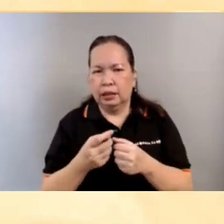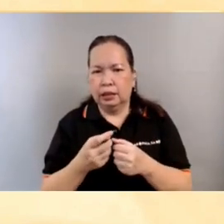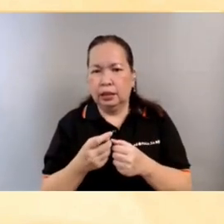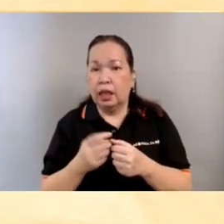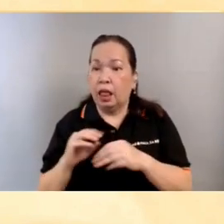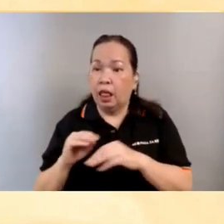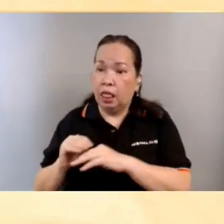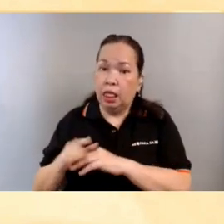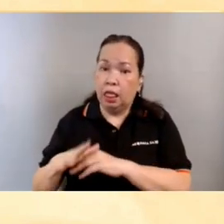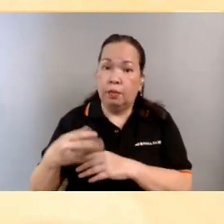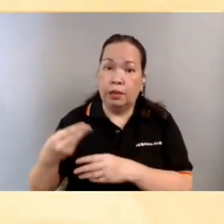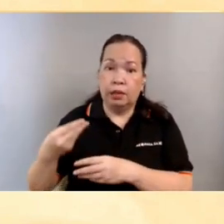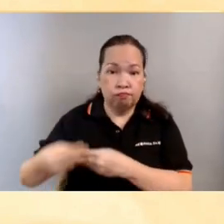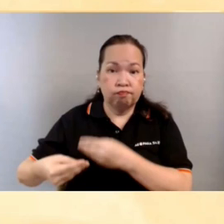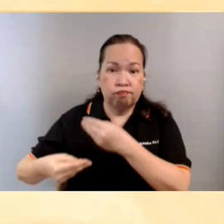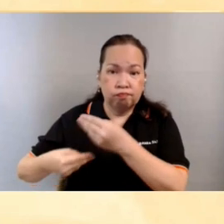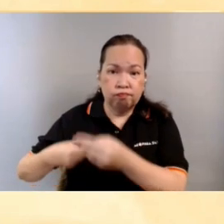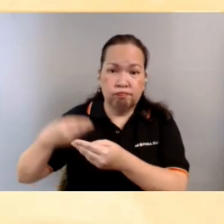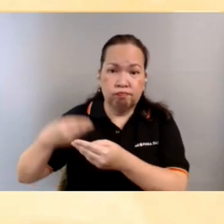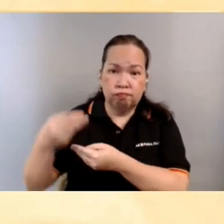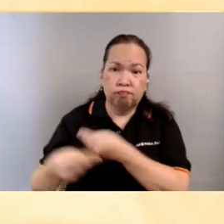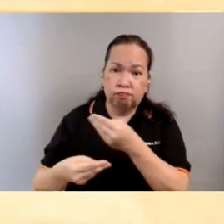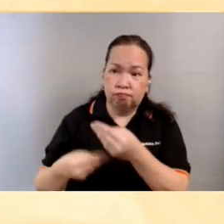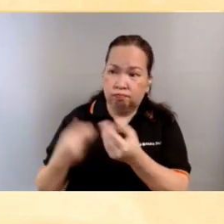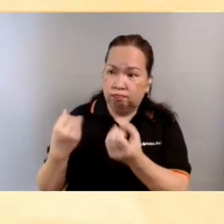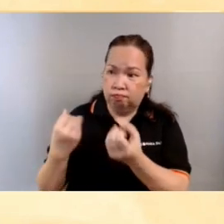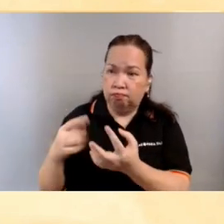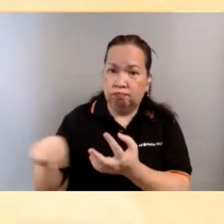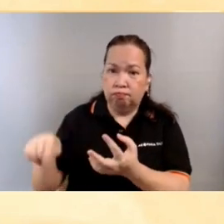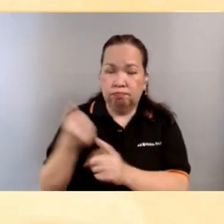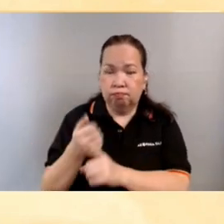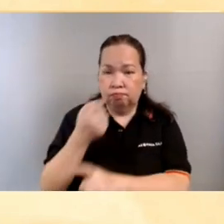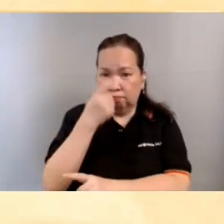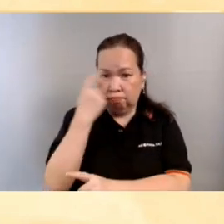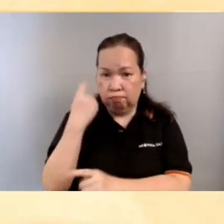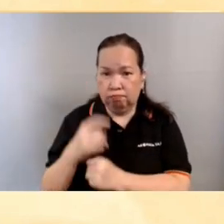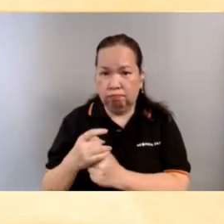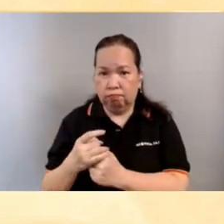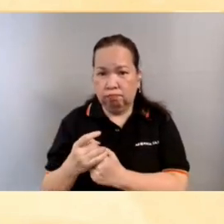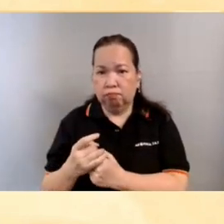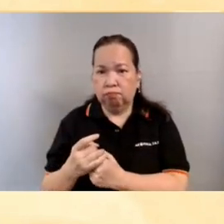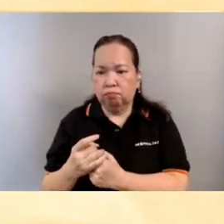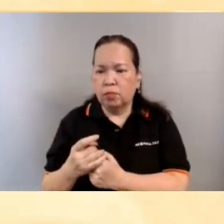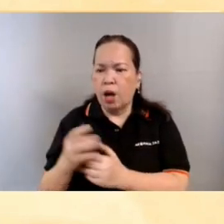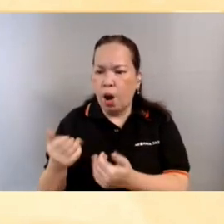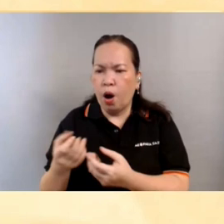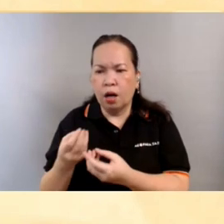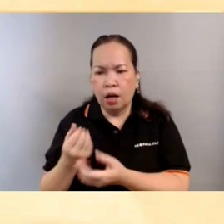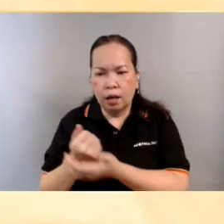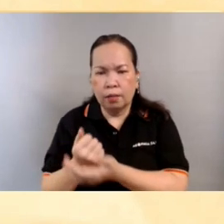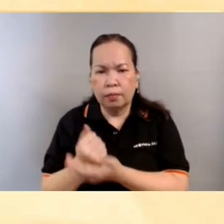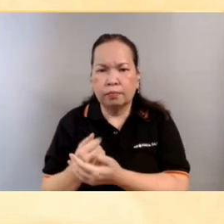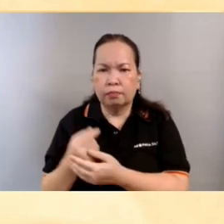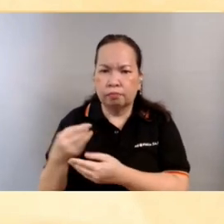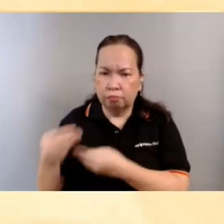it's transgenerational or intergenerational trauma. So repeated from generation to generation and